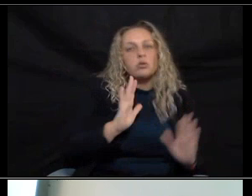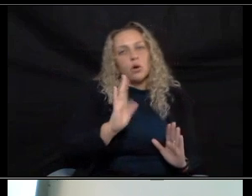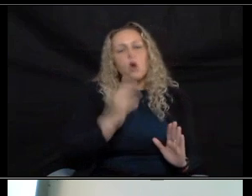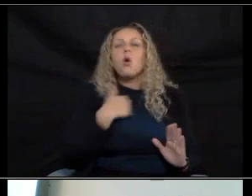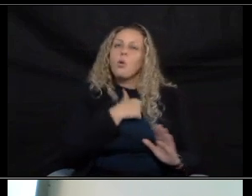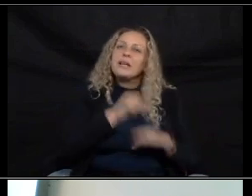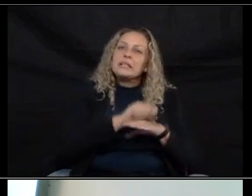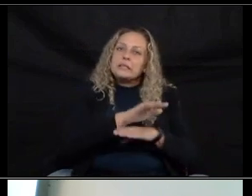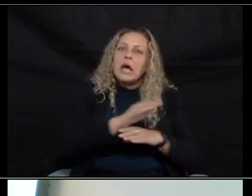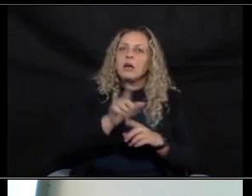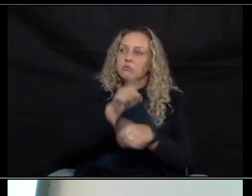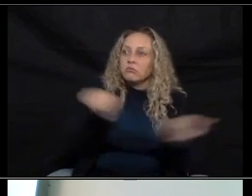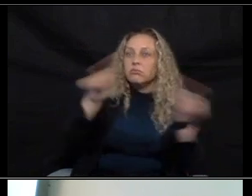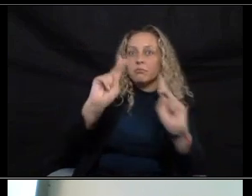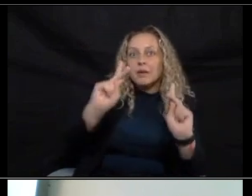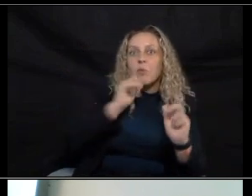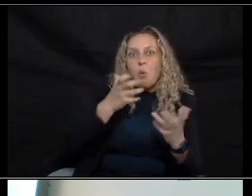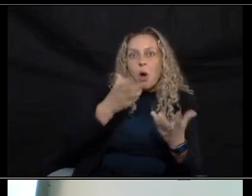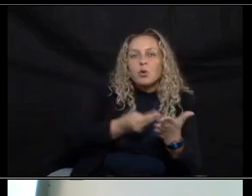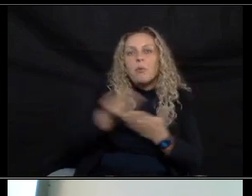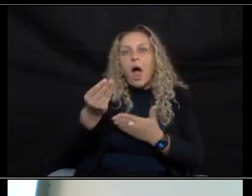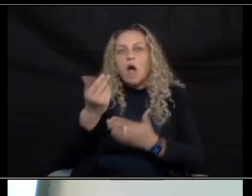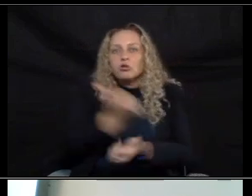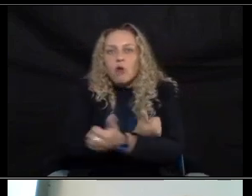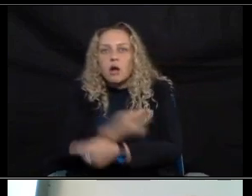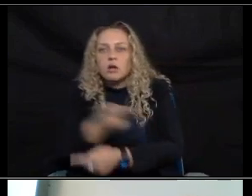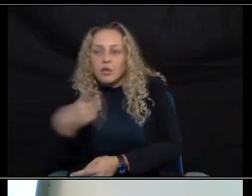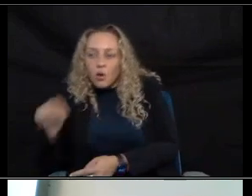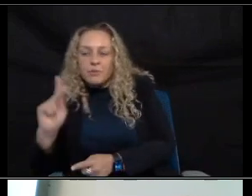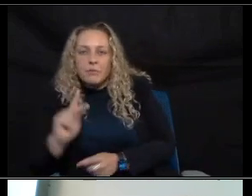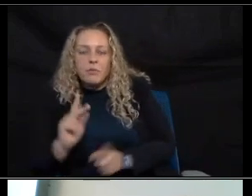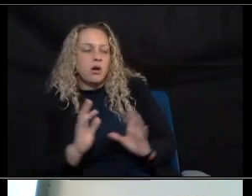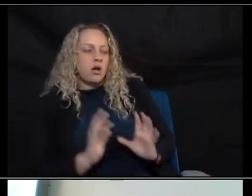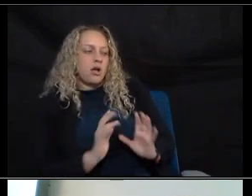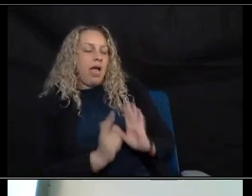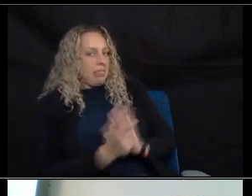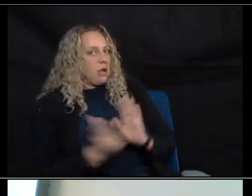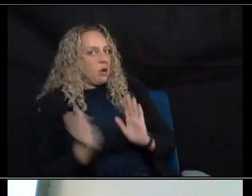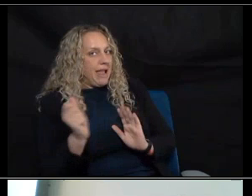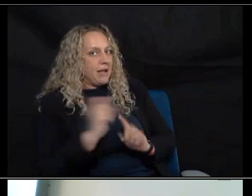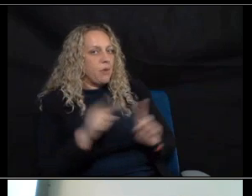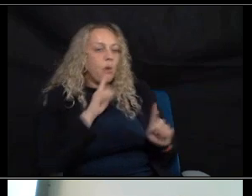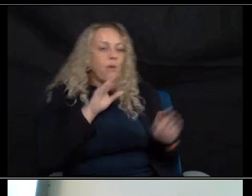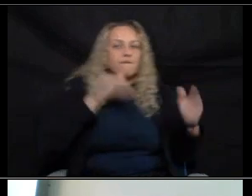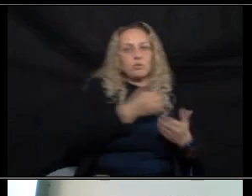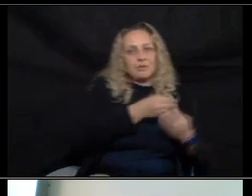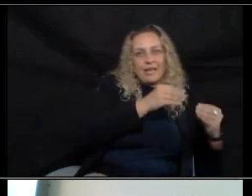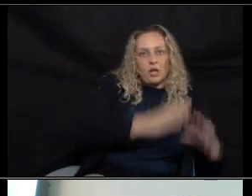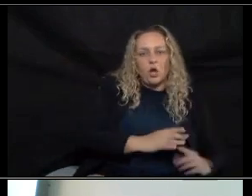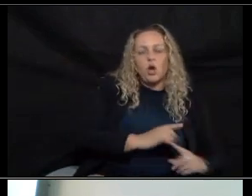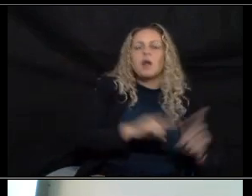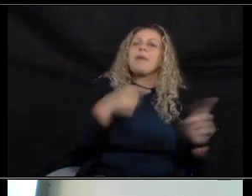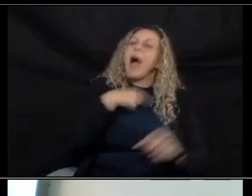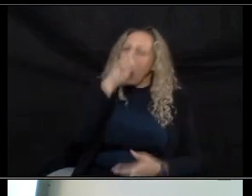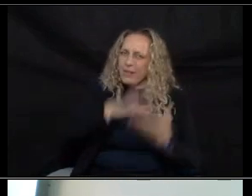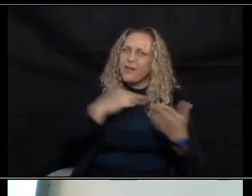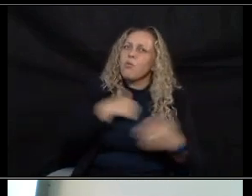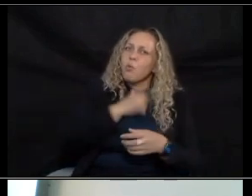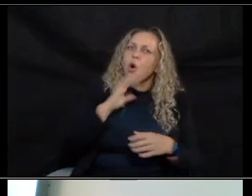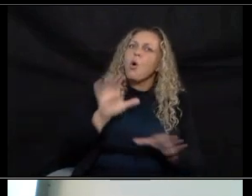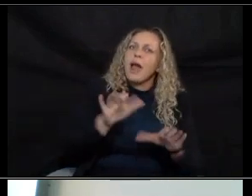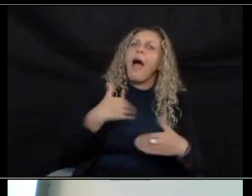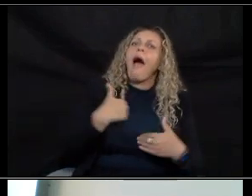to send a message to the people who want to buy drugs in our city that that's also illegal. And so, you know, I believe, you know, we are going to